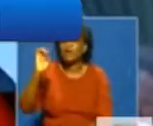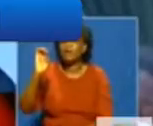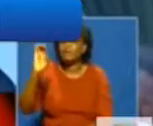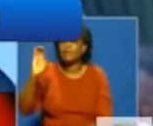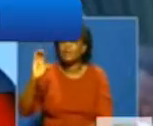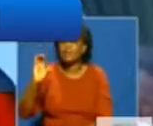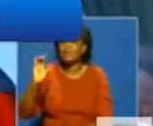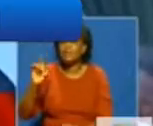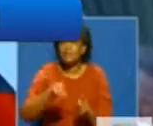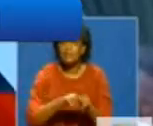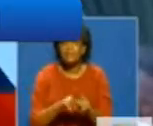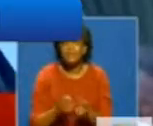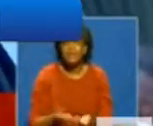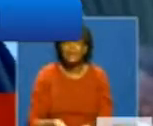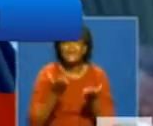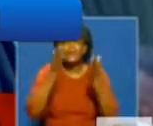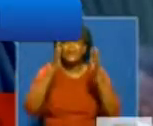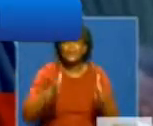a promoter. But before presenting it,